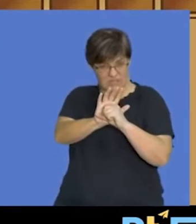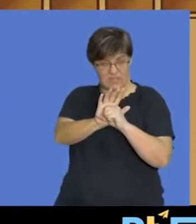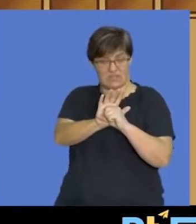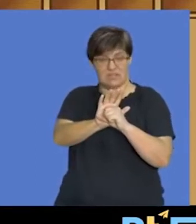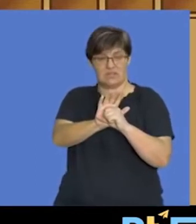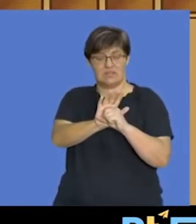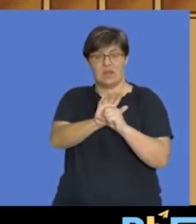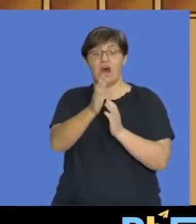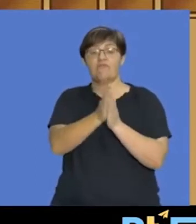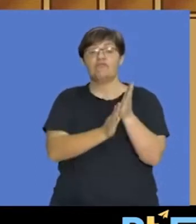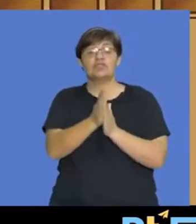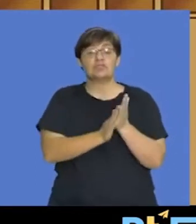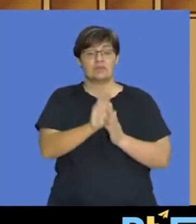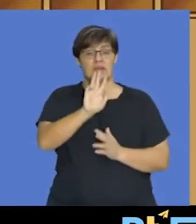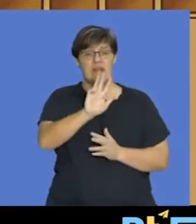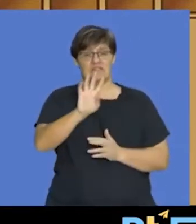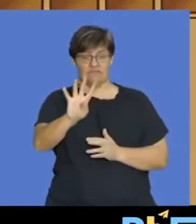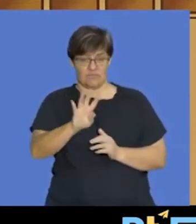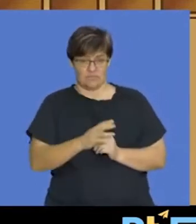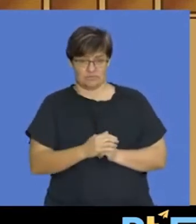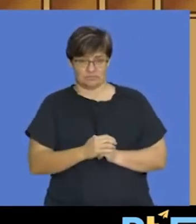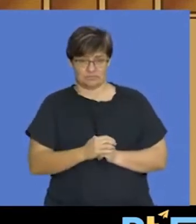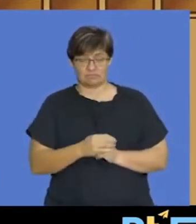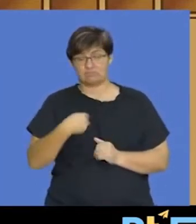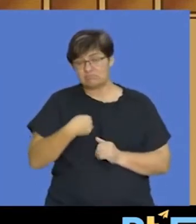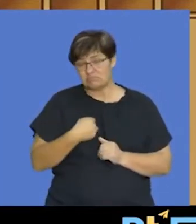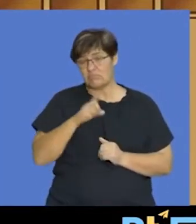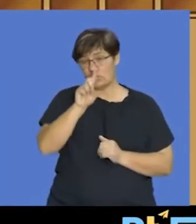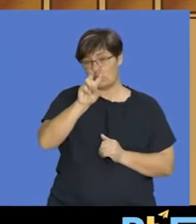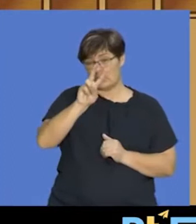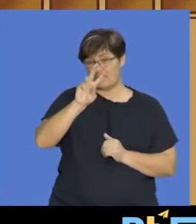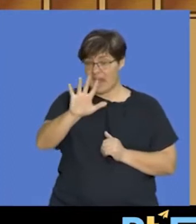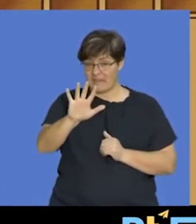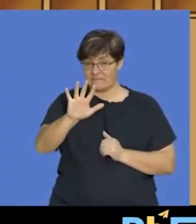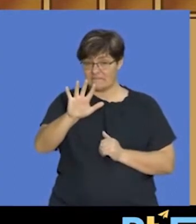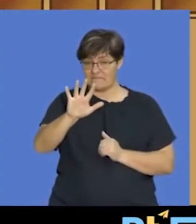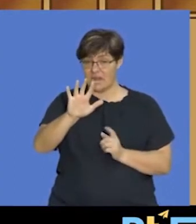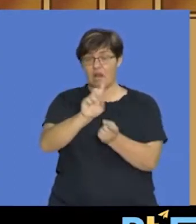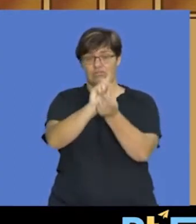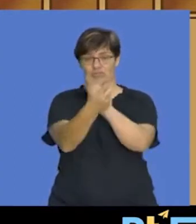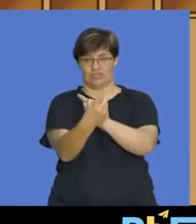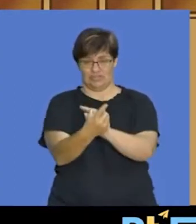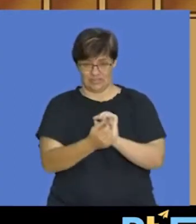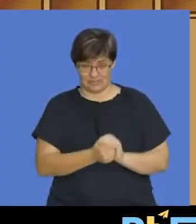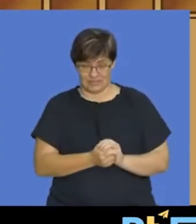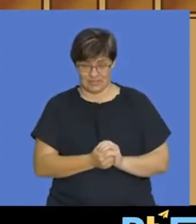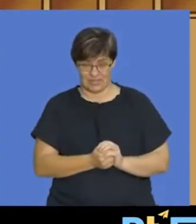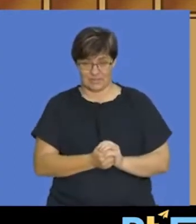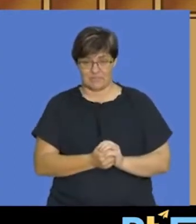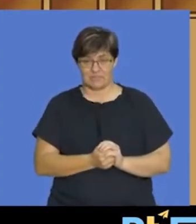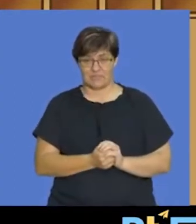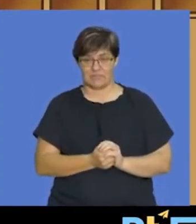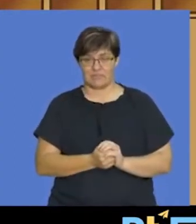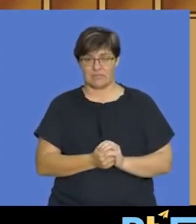now 94. So when I got to about 125, that's where it switched. Okay, now